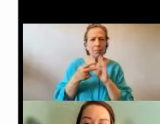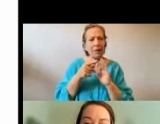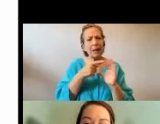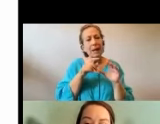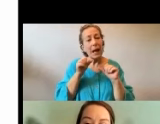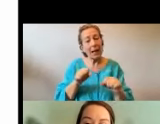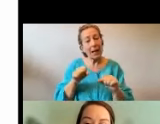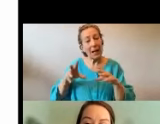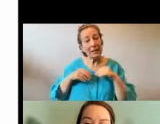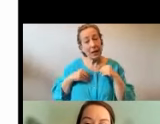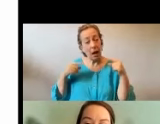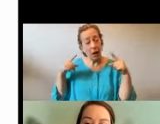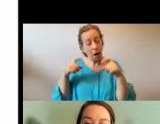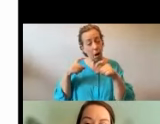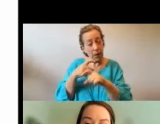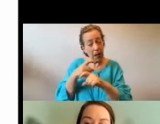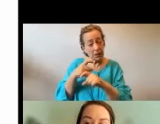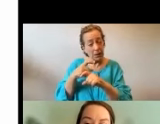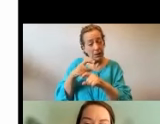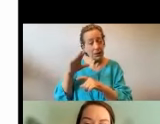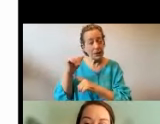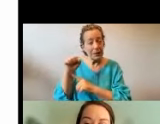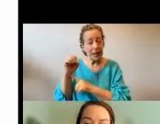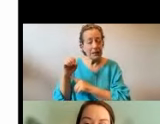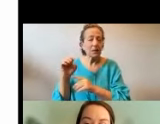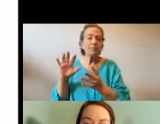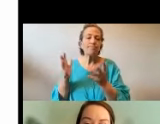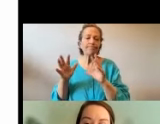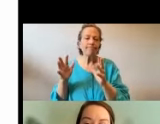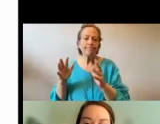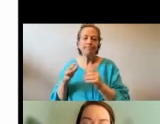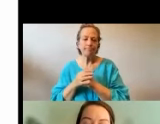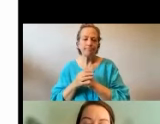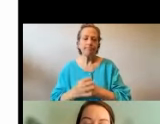a legal services provider with more attorneys available might be able to take.